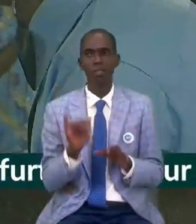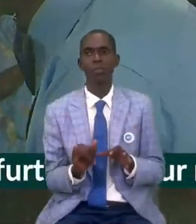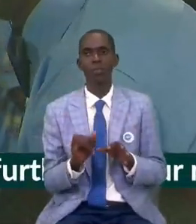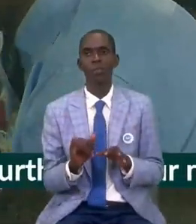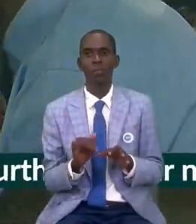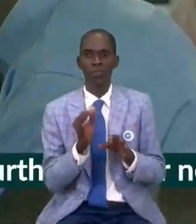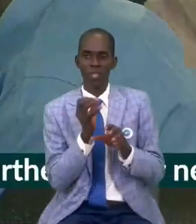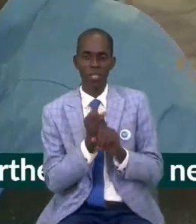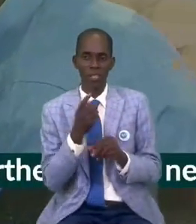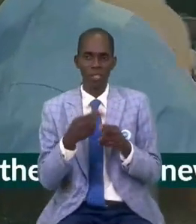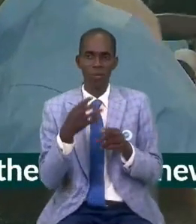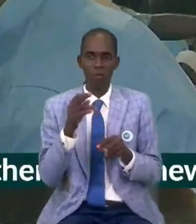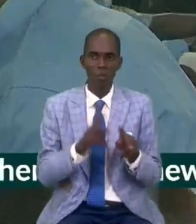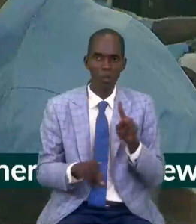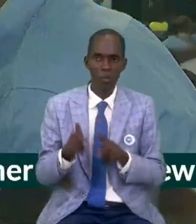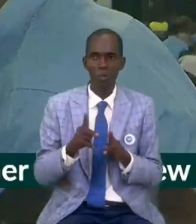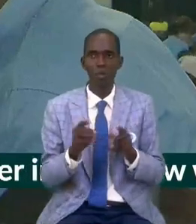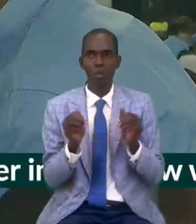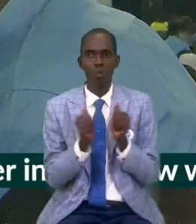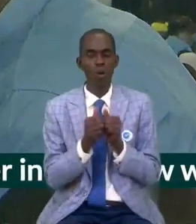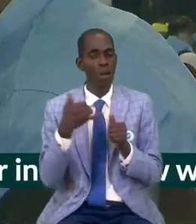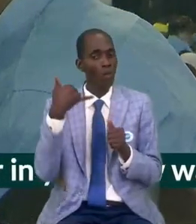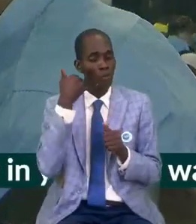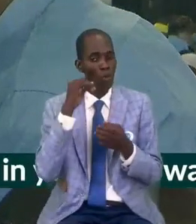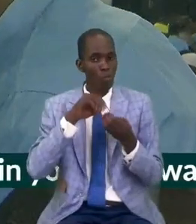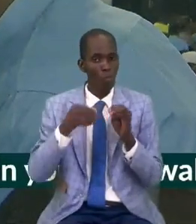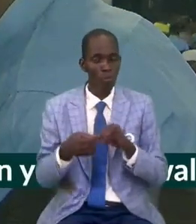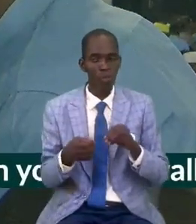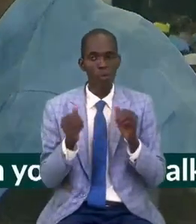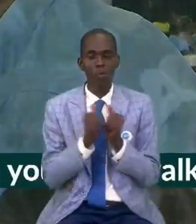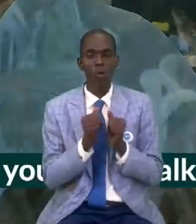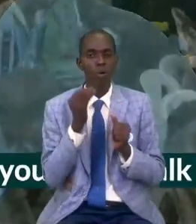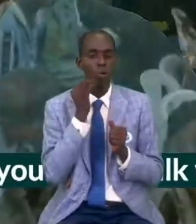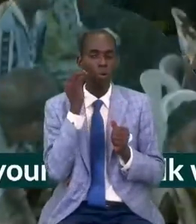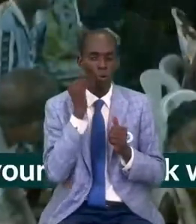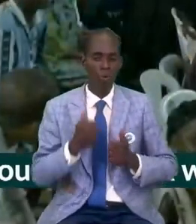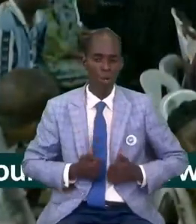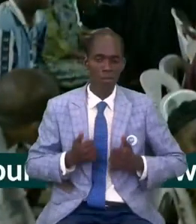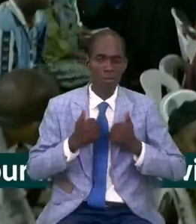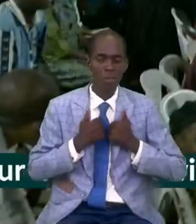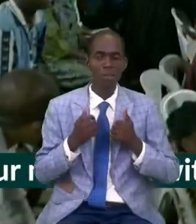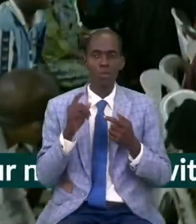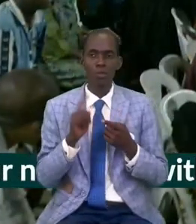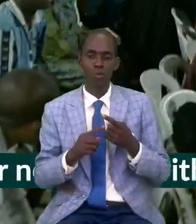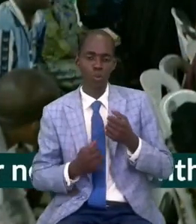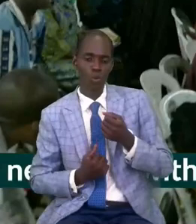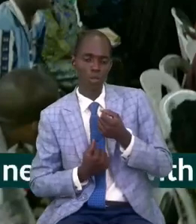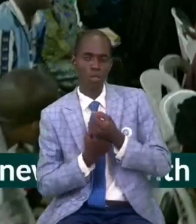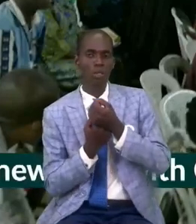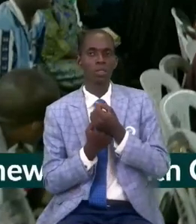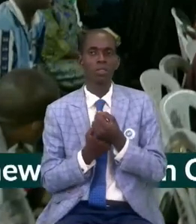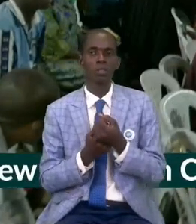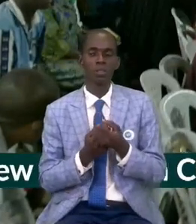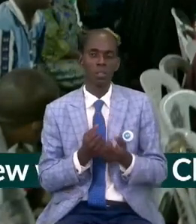address to assist us, help them more. And if you are watching